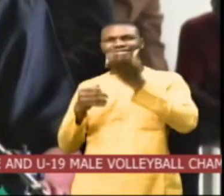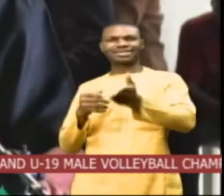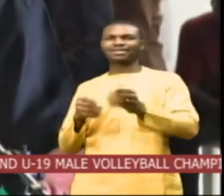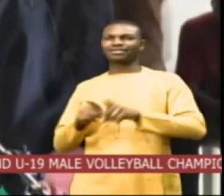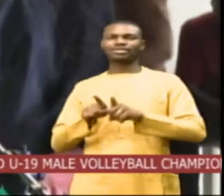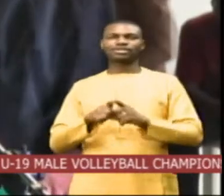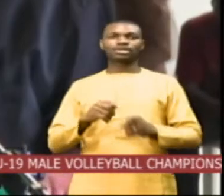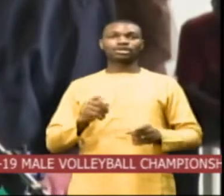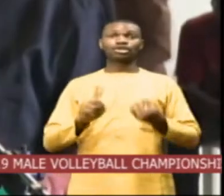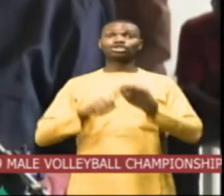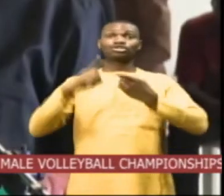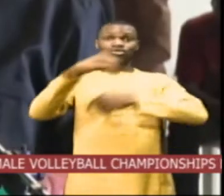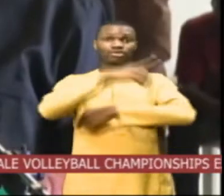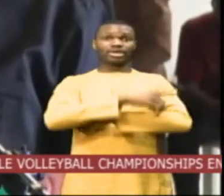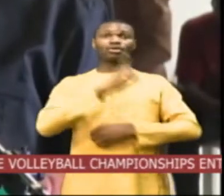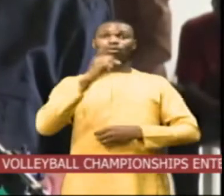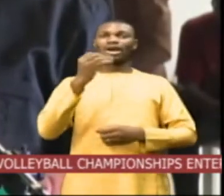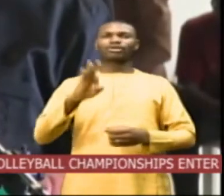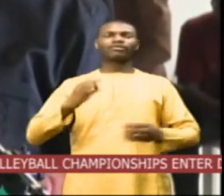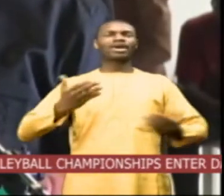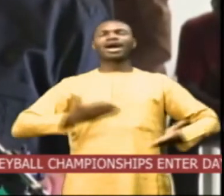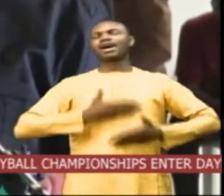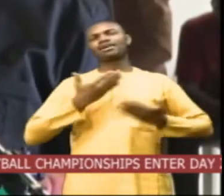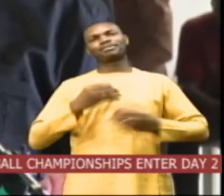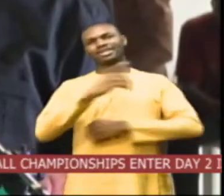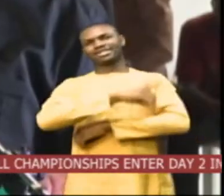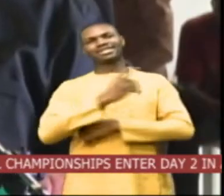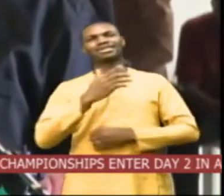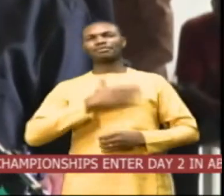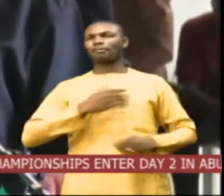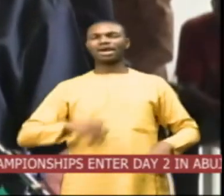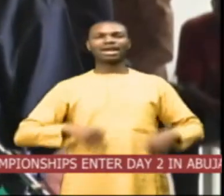I have not disappointed the people of Rivers State.